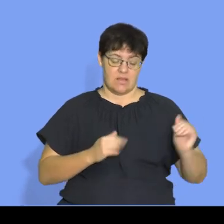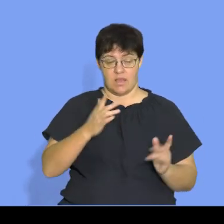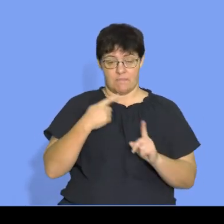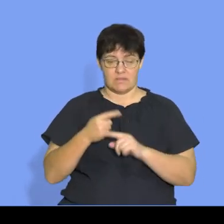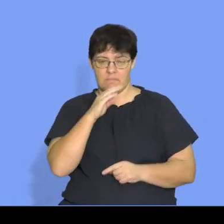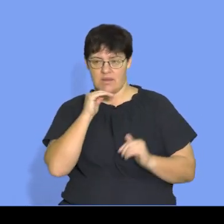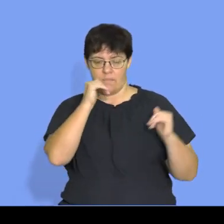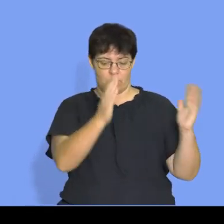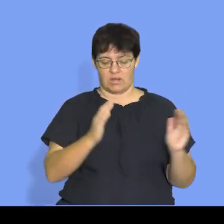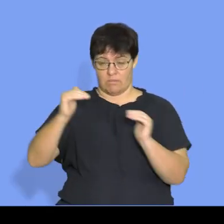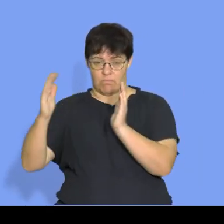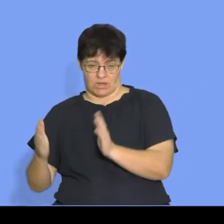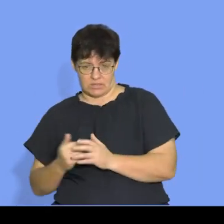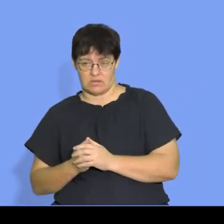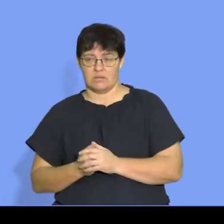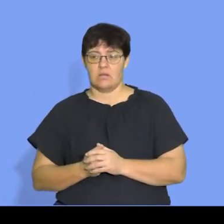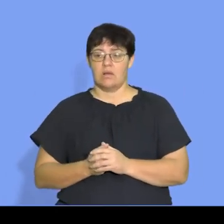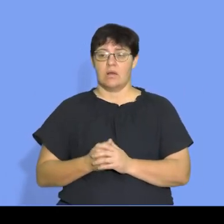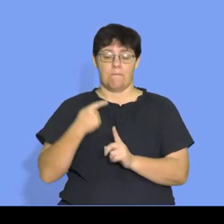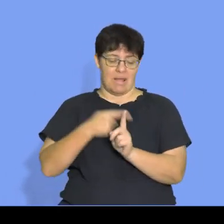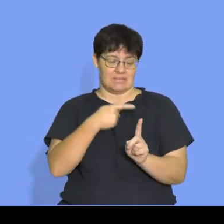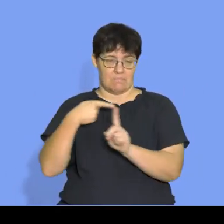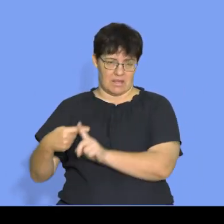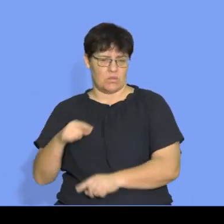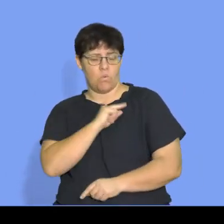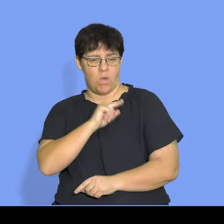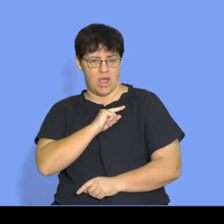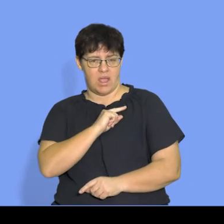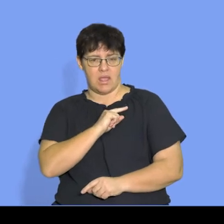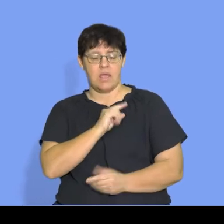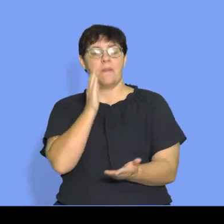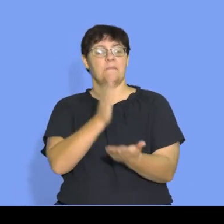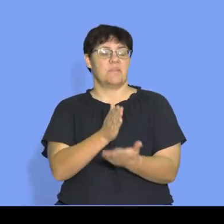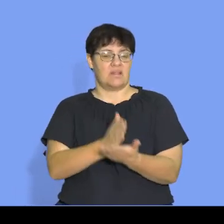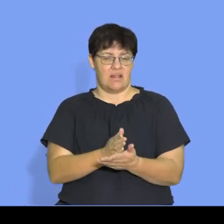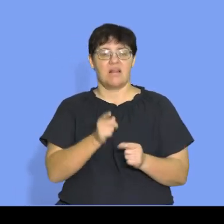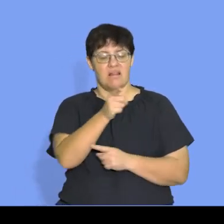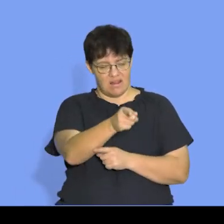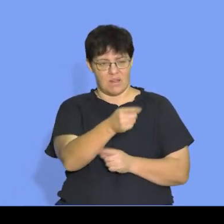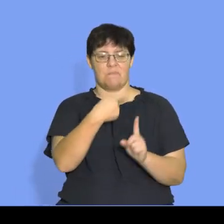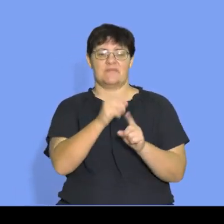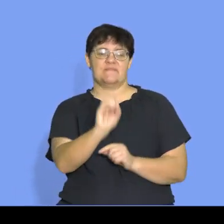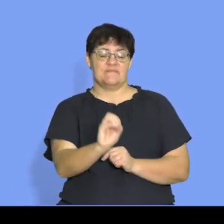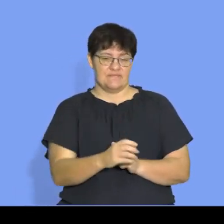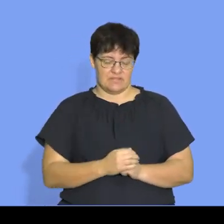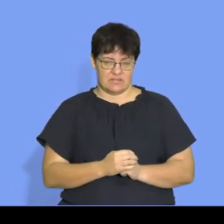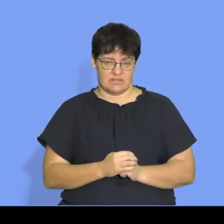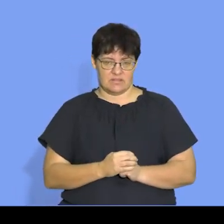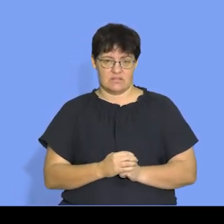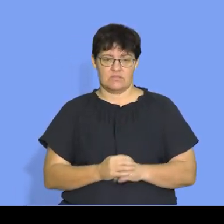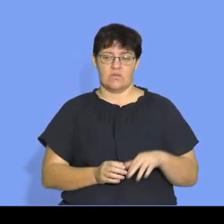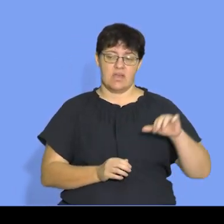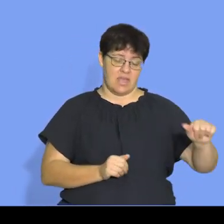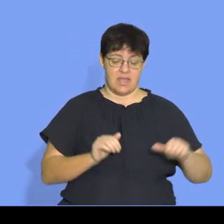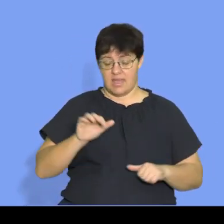my 2 brackets will be plus and plus. Why? Because the middle term also is a plus. Then I will have a